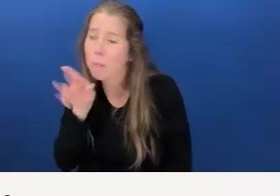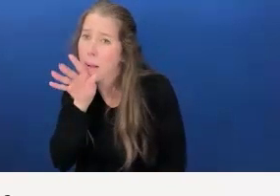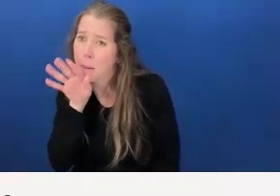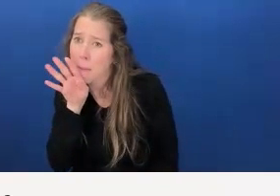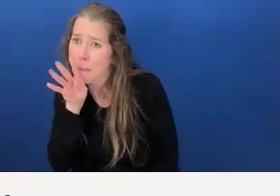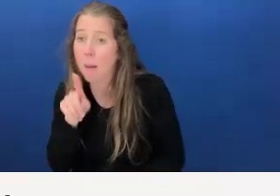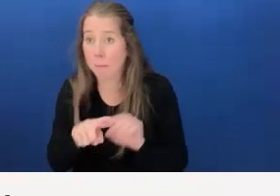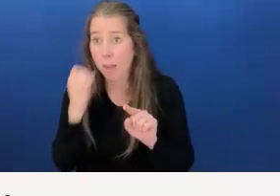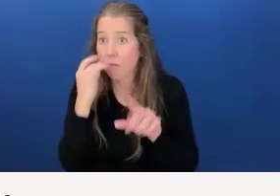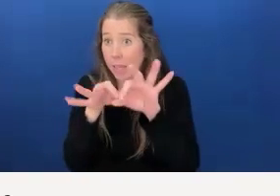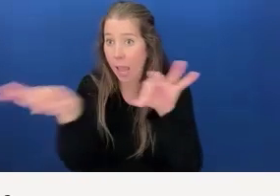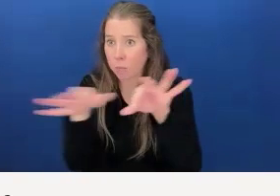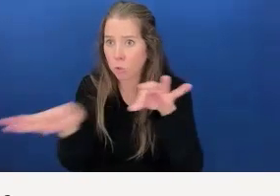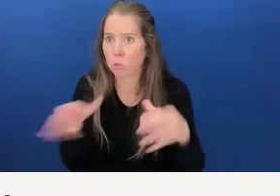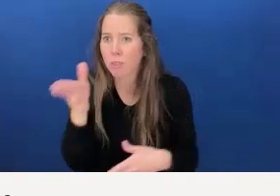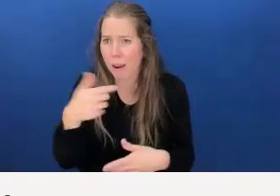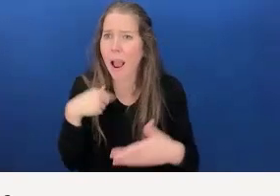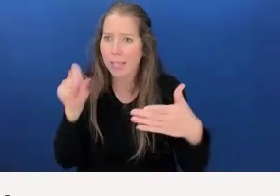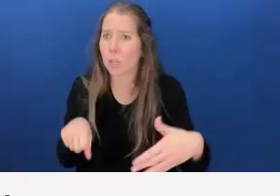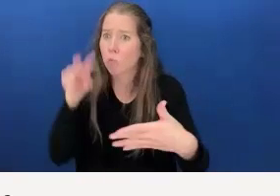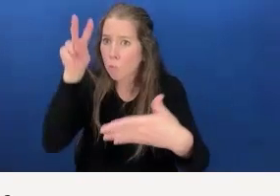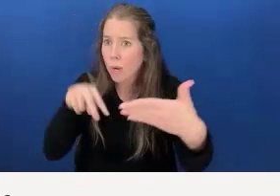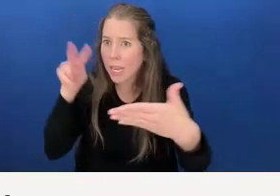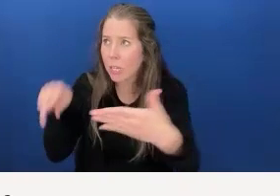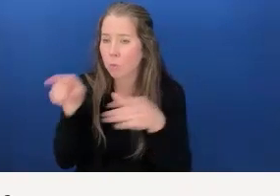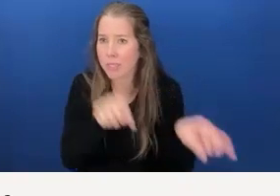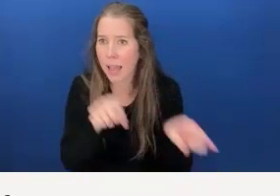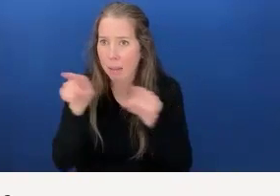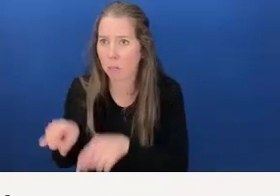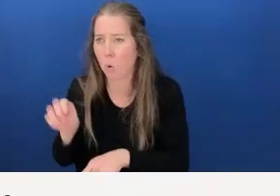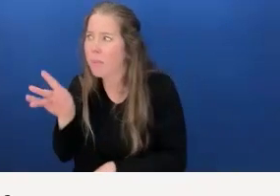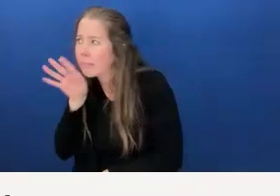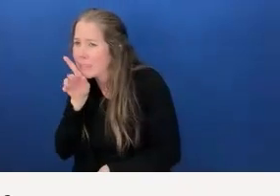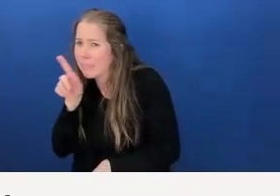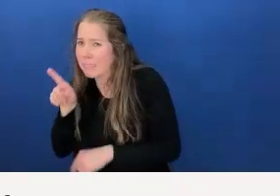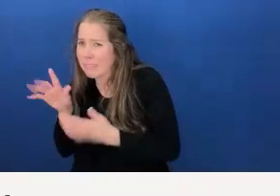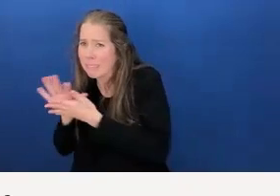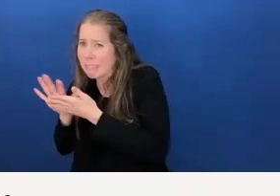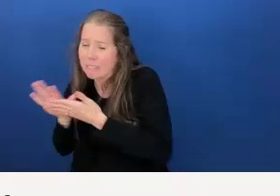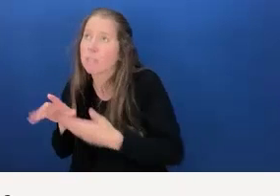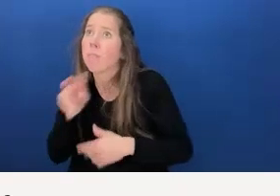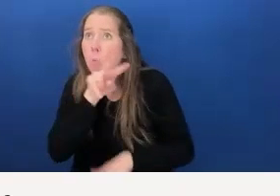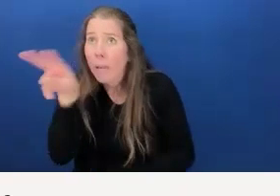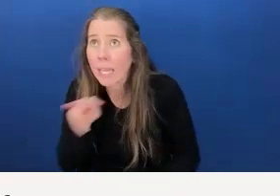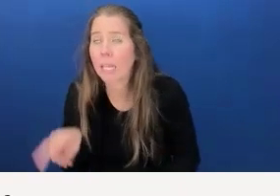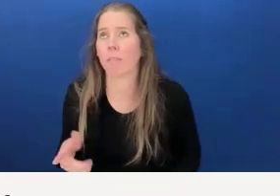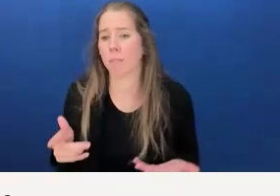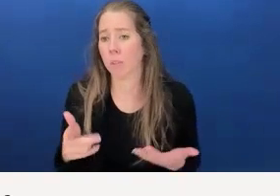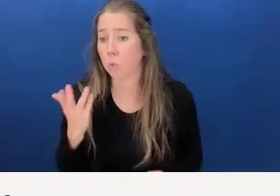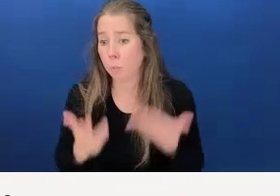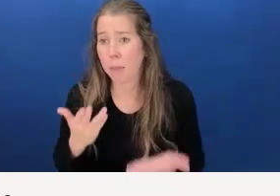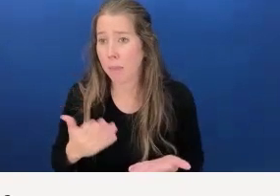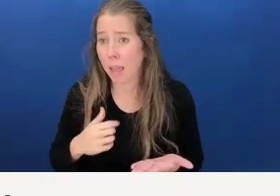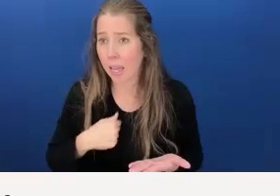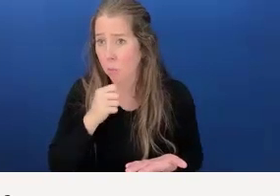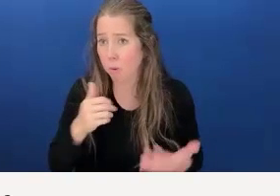captions are on, I can definitely read what is going on or what they're speaking about. And so even though I may not have a